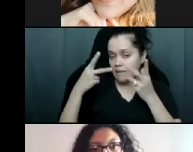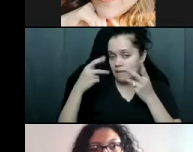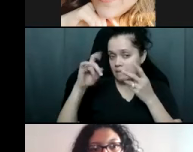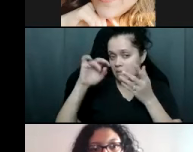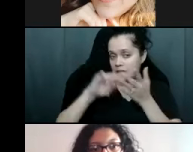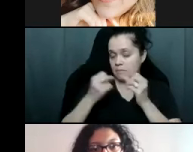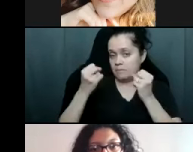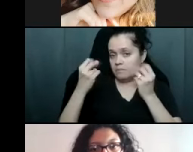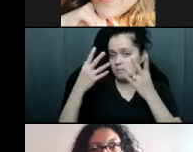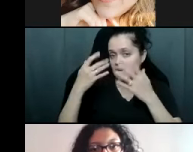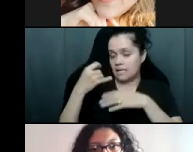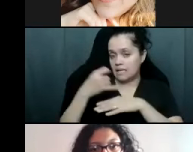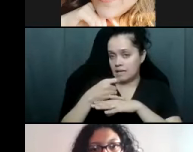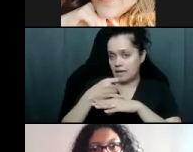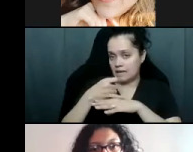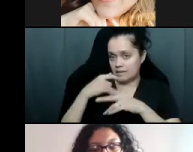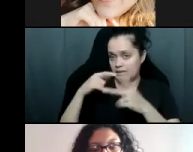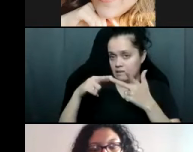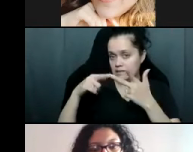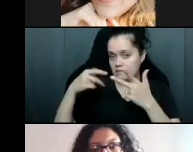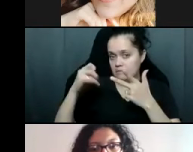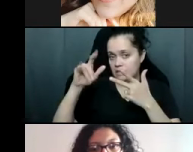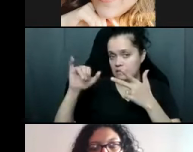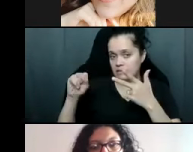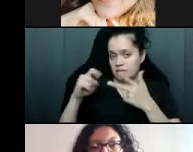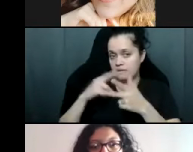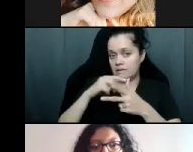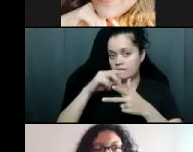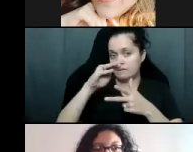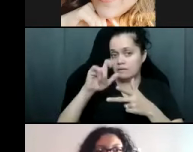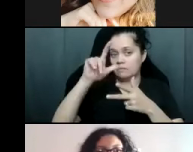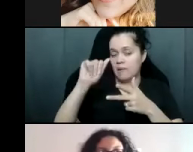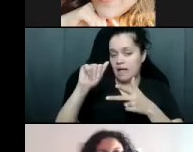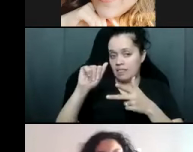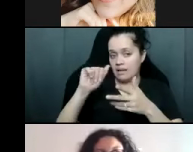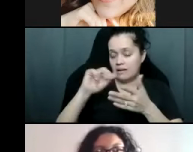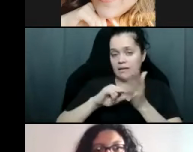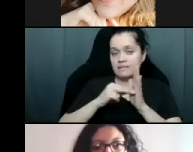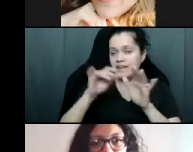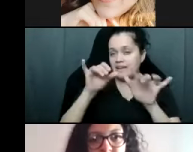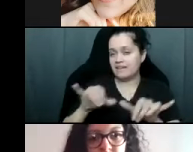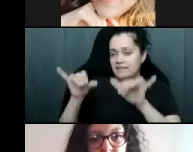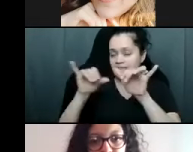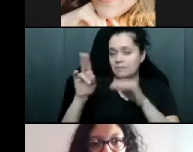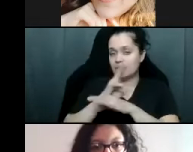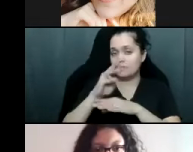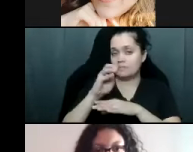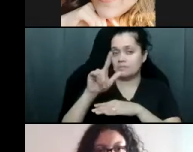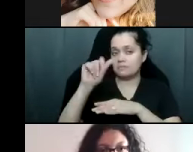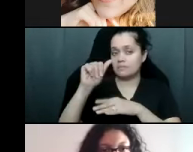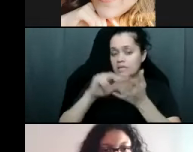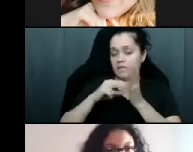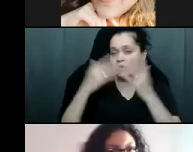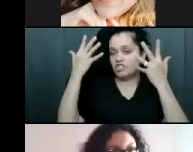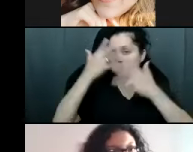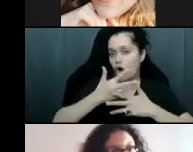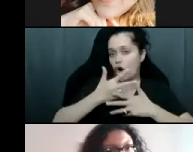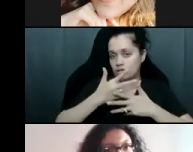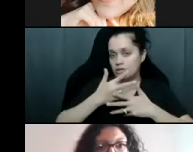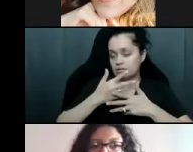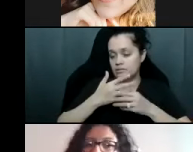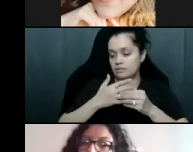Polynesia, many islands. Mela is not as commonly used, but Mela means dark. So these